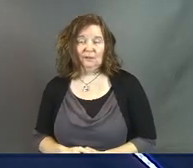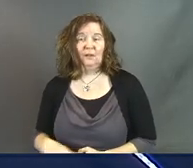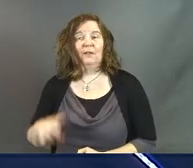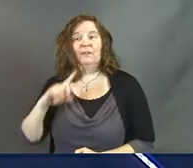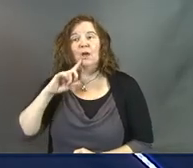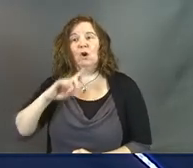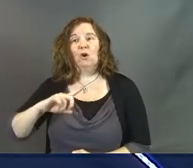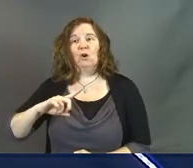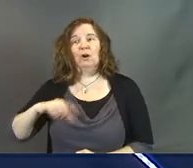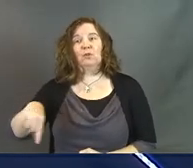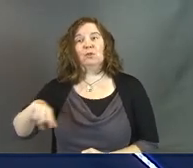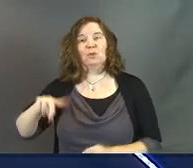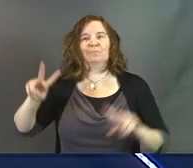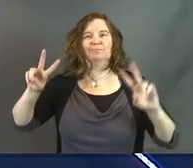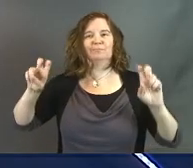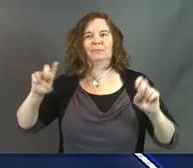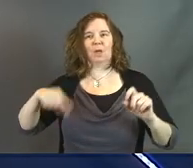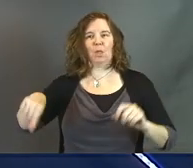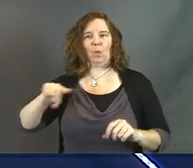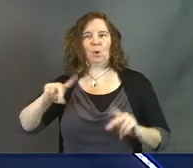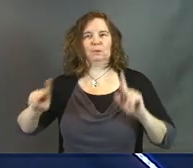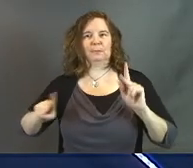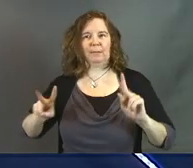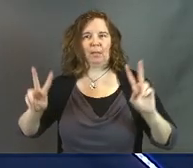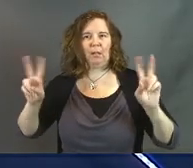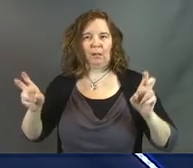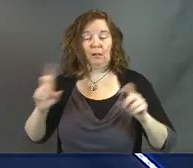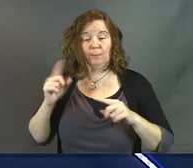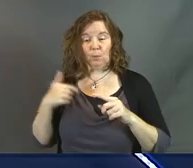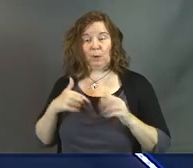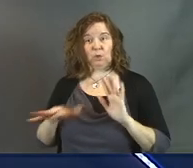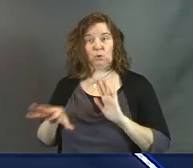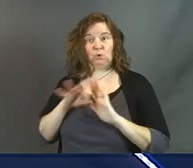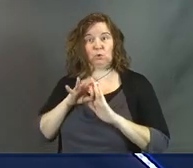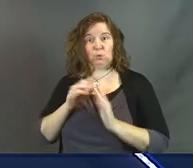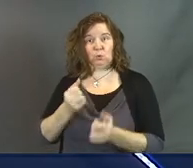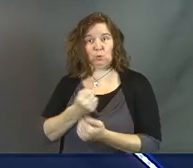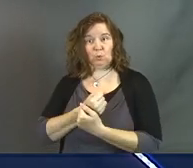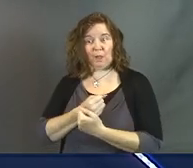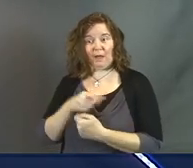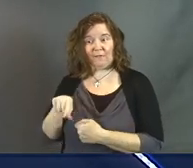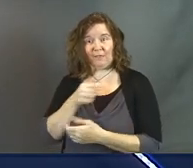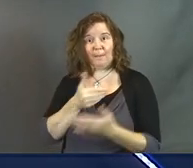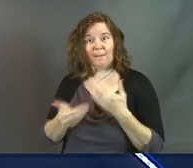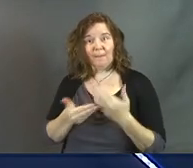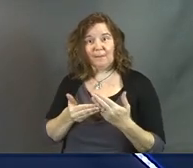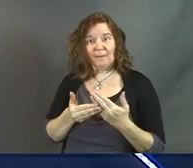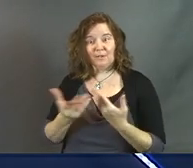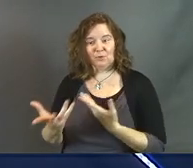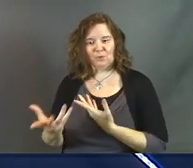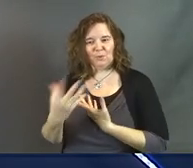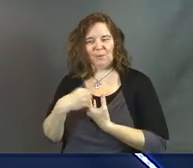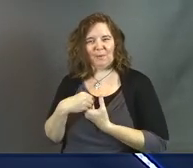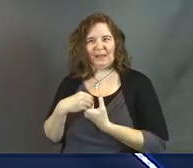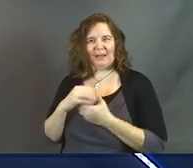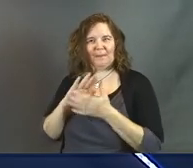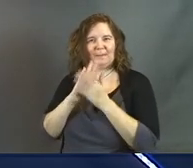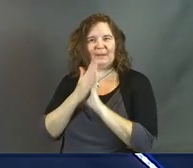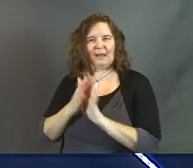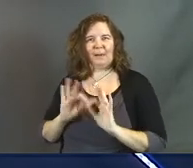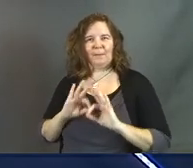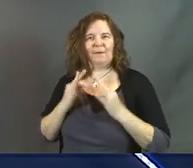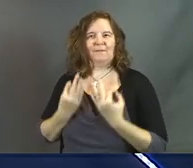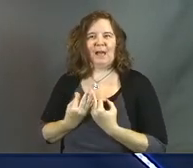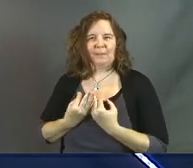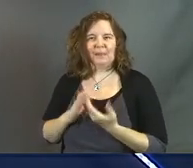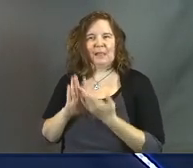They are those people. But when you choose to love them, you make them family. You make them